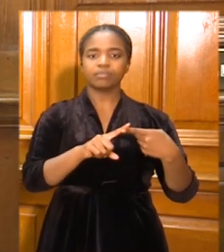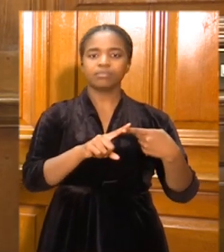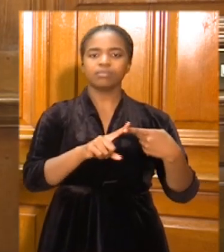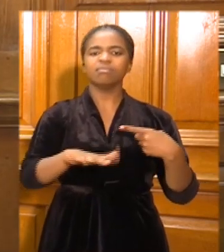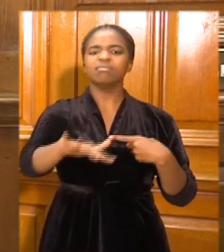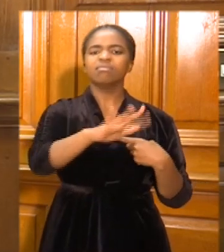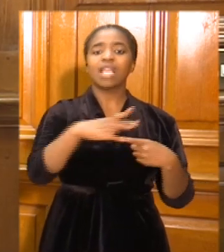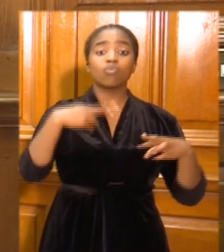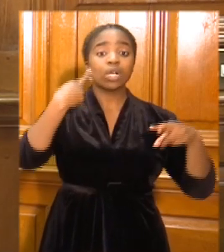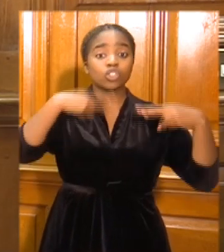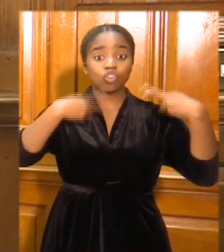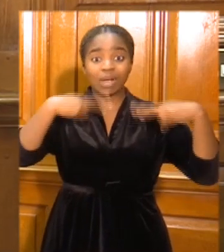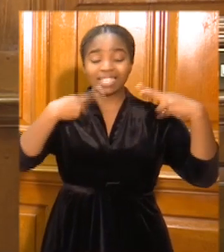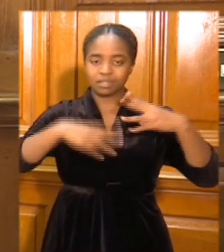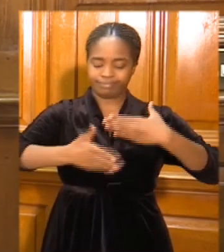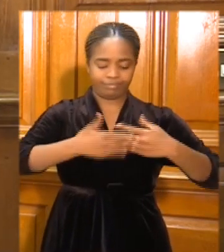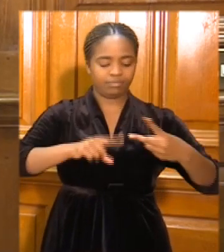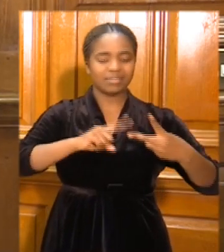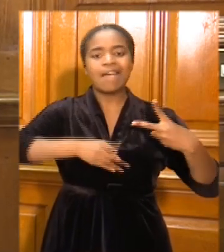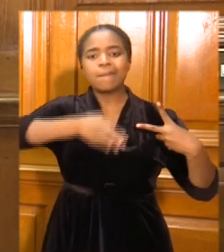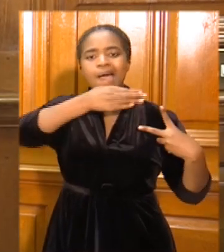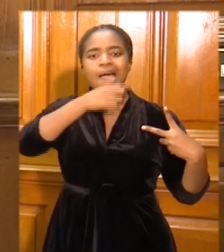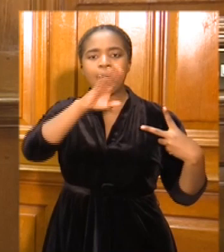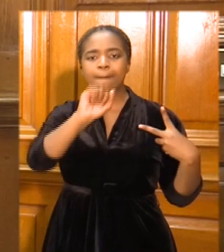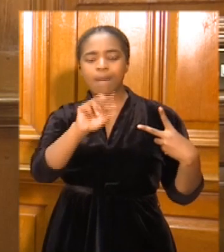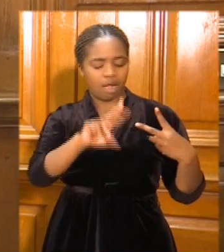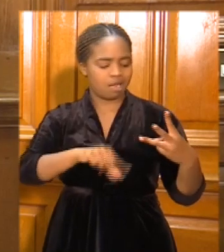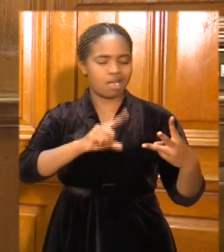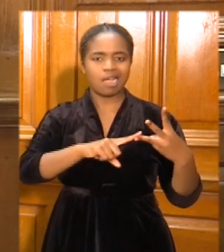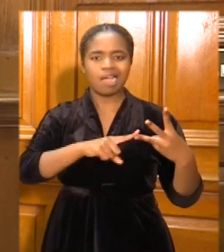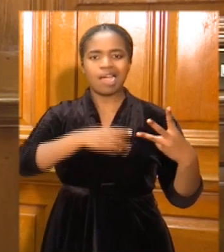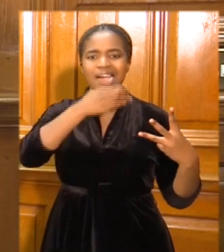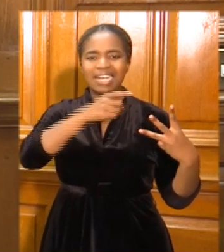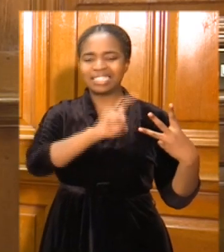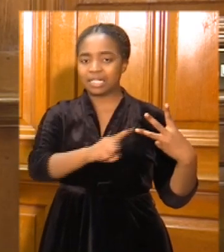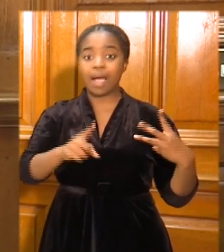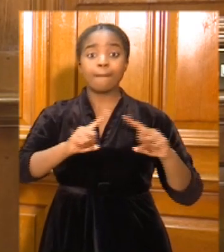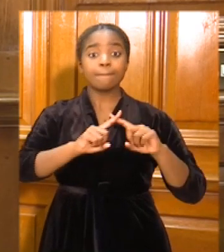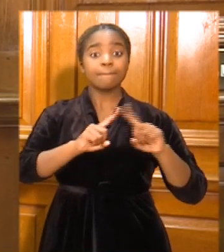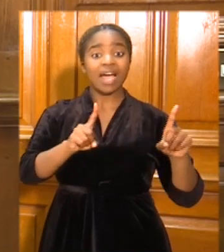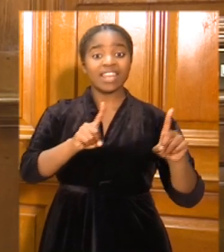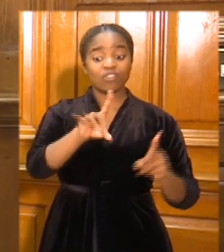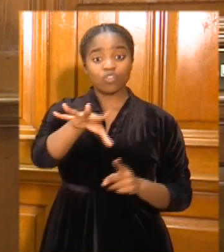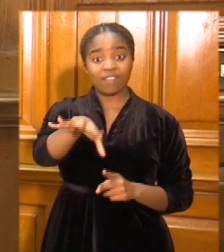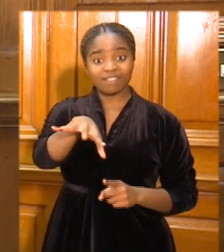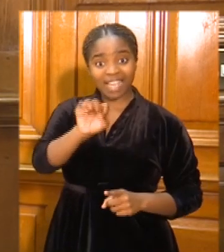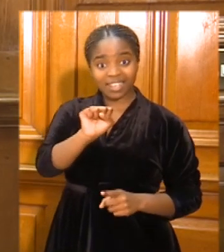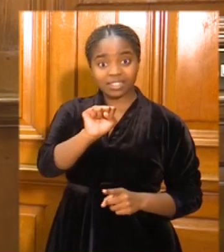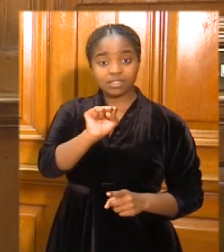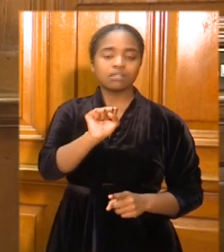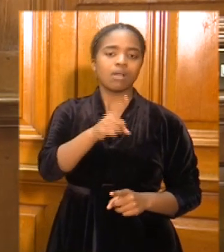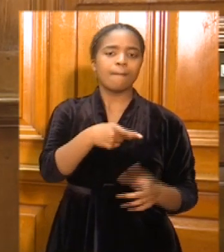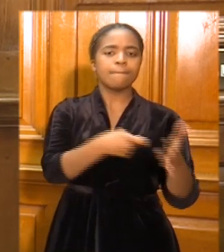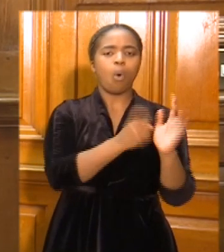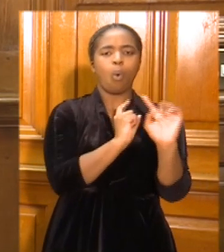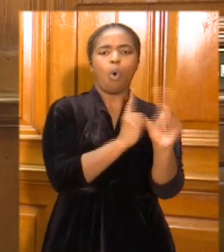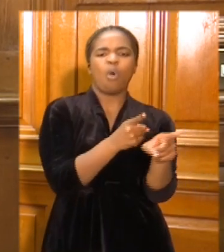places such as restaurants, bars, taverns, except for delivery or collection of food.